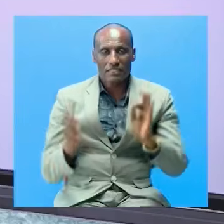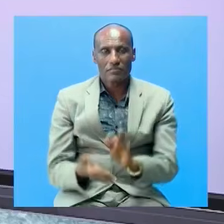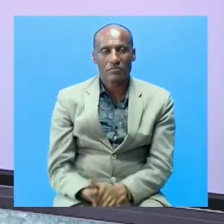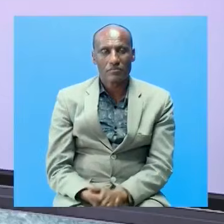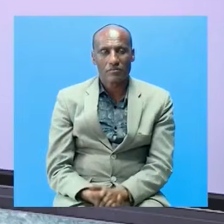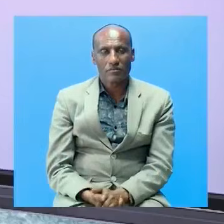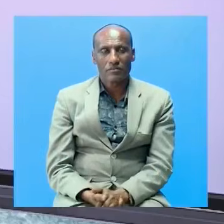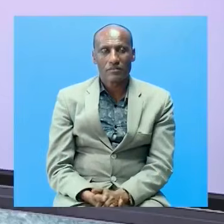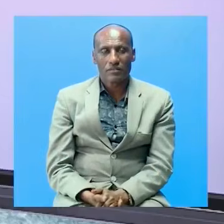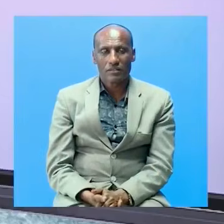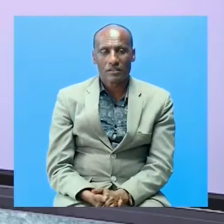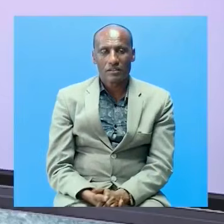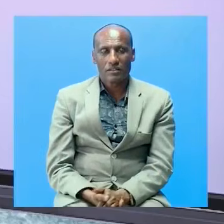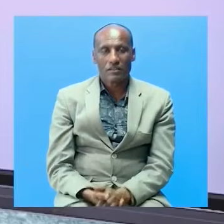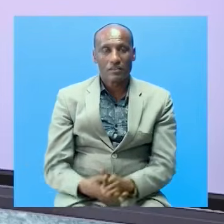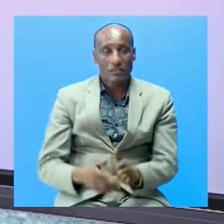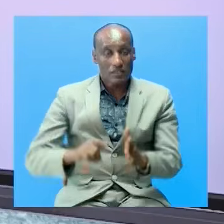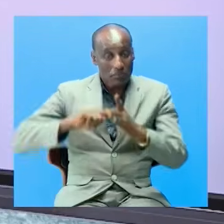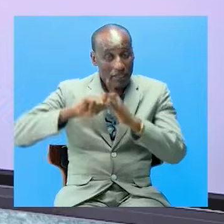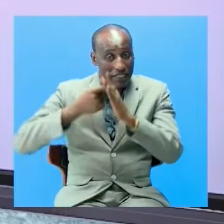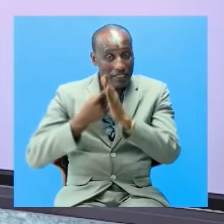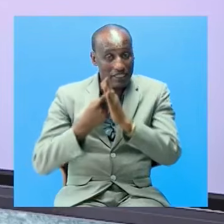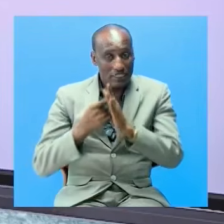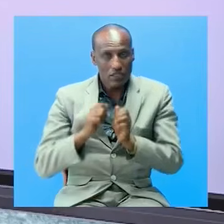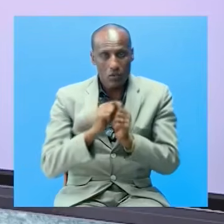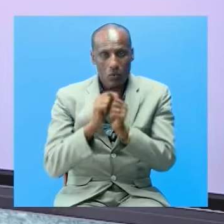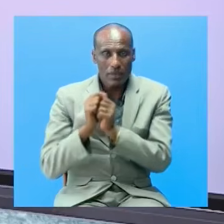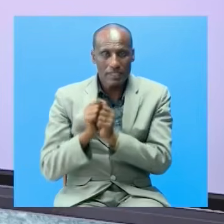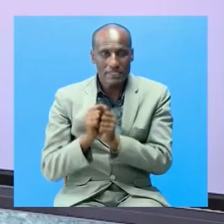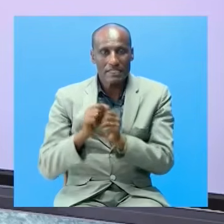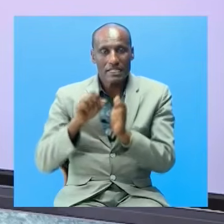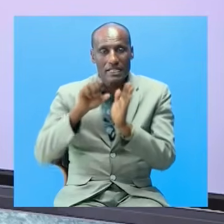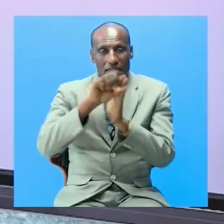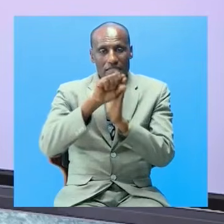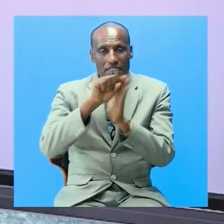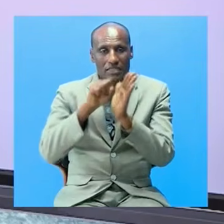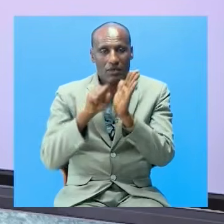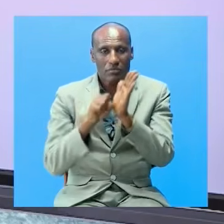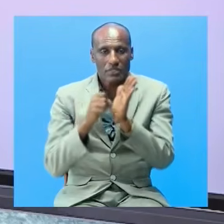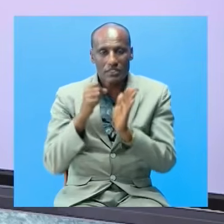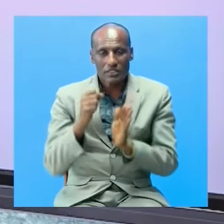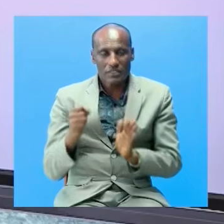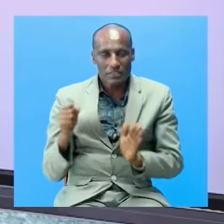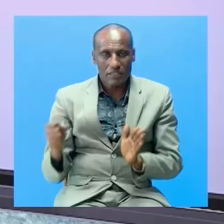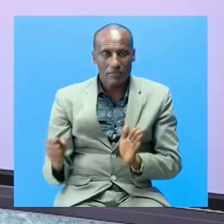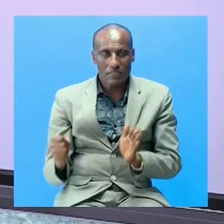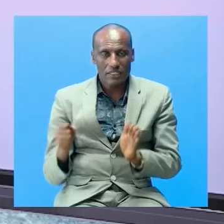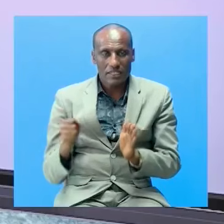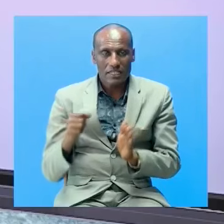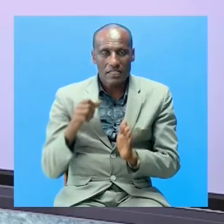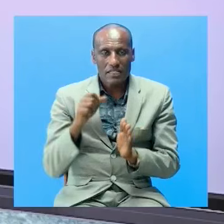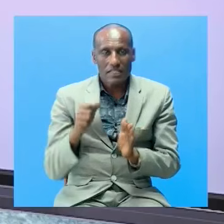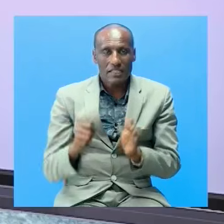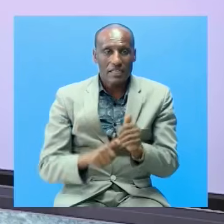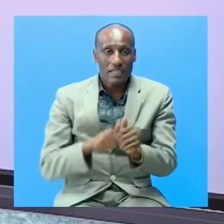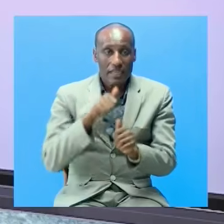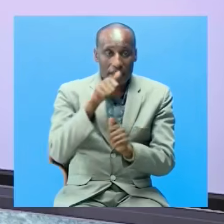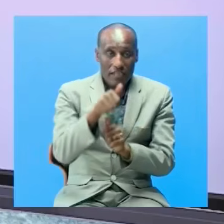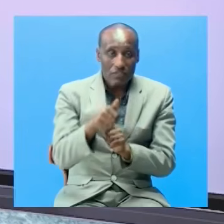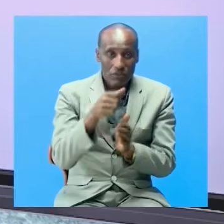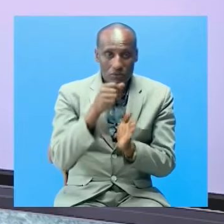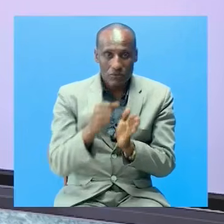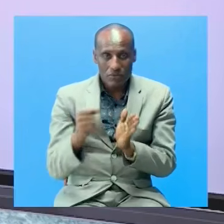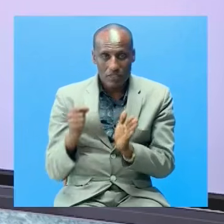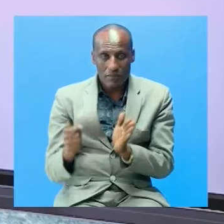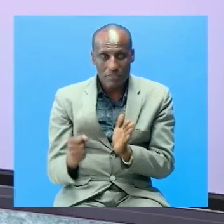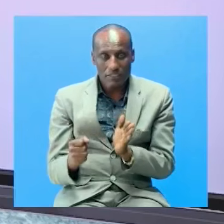As you know, or as usual, we have what? A sentence, yes? A sentence also begins with a subject. Very